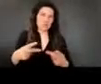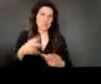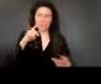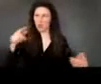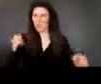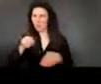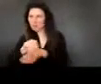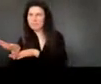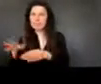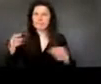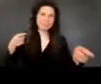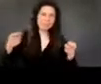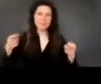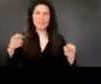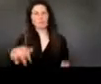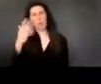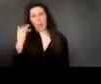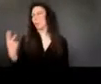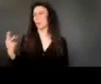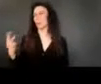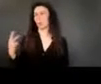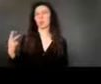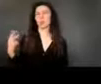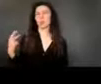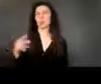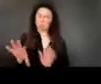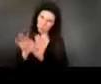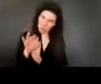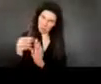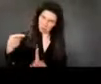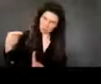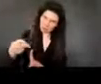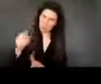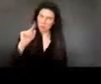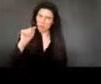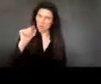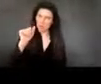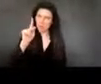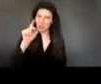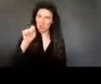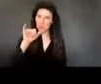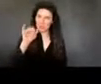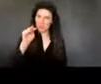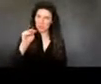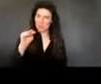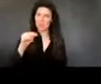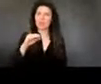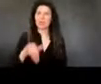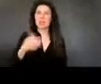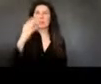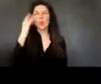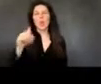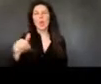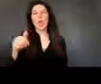that's the main reason why Taksim and why this Messi and Bordeaux